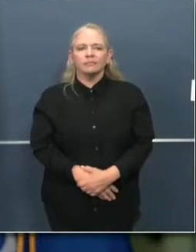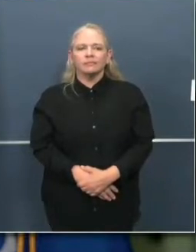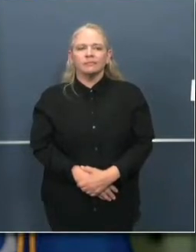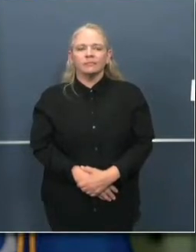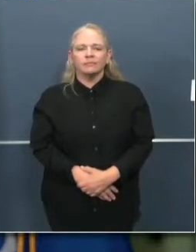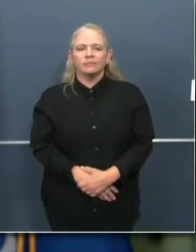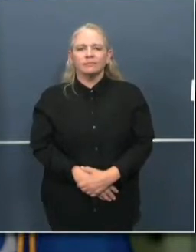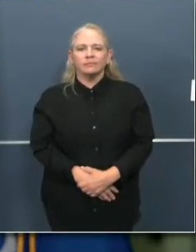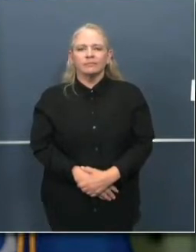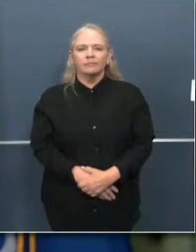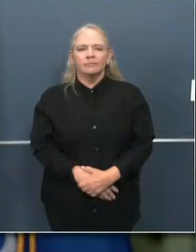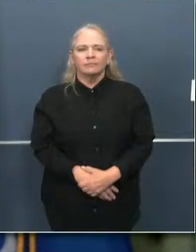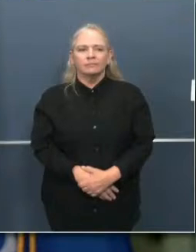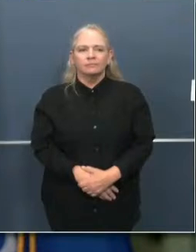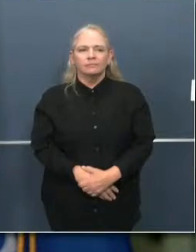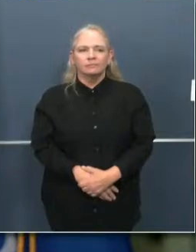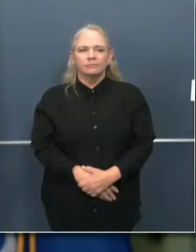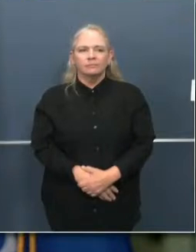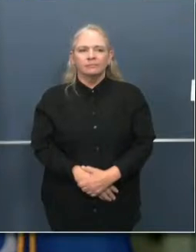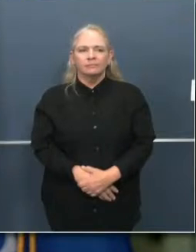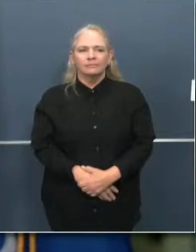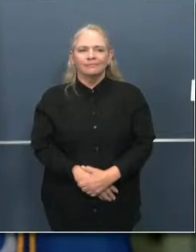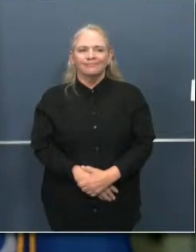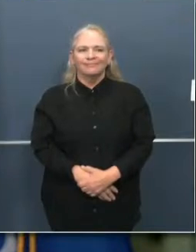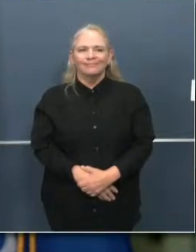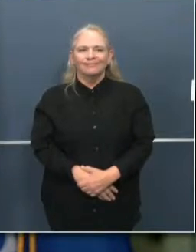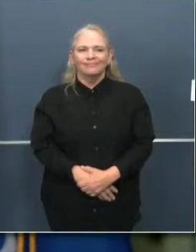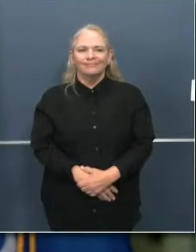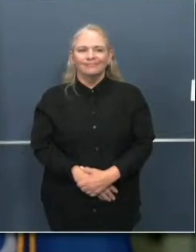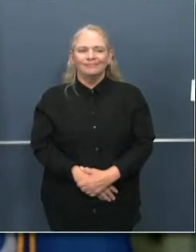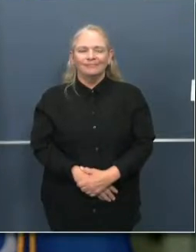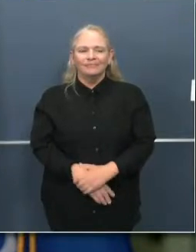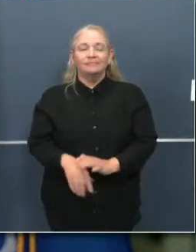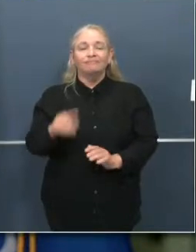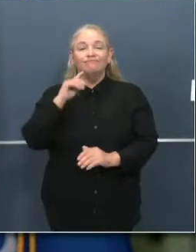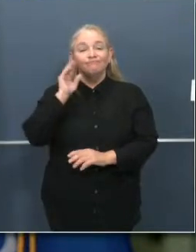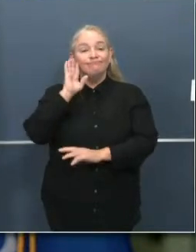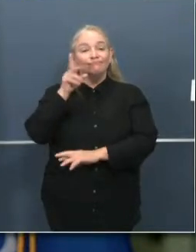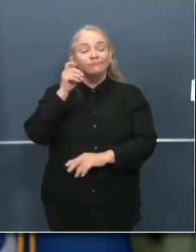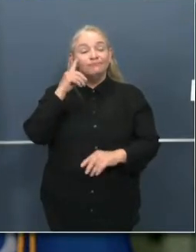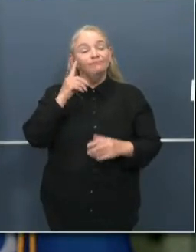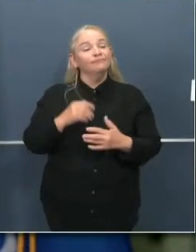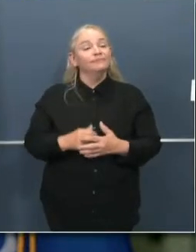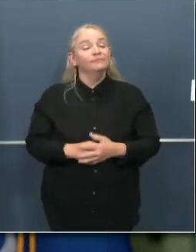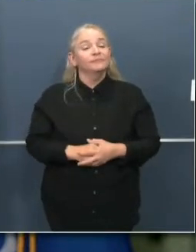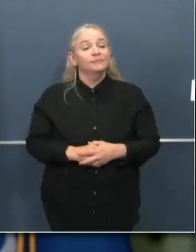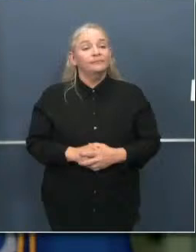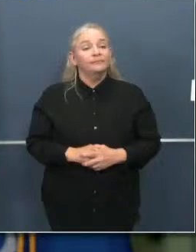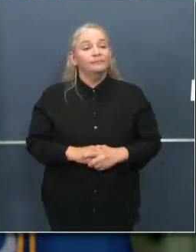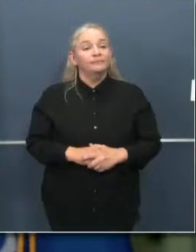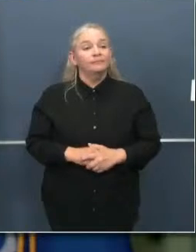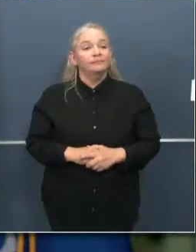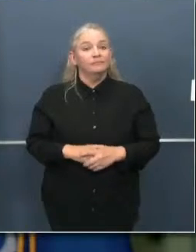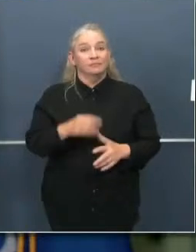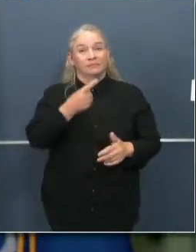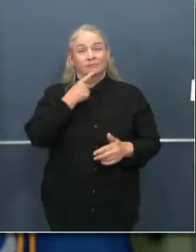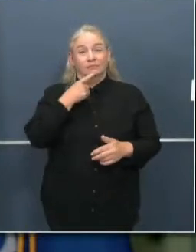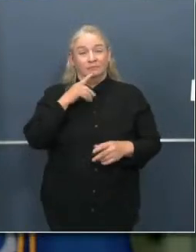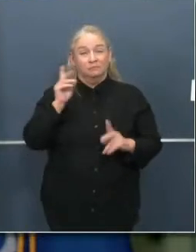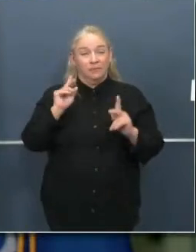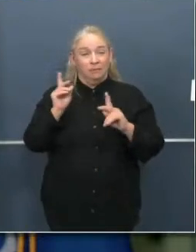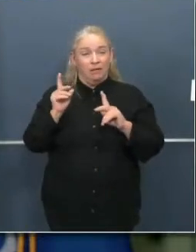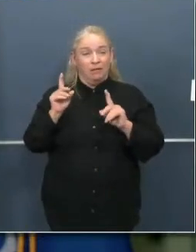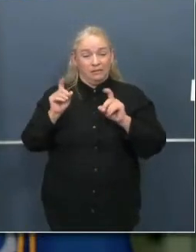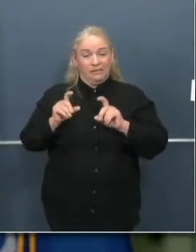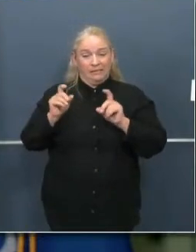people. Do you know what, or has the state been able to identify what is leading to that increase, and is